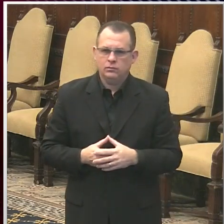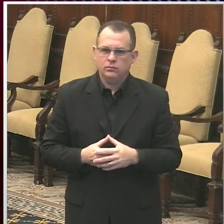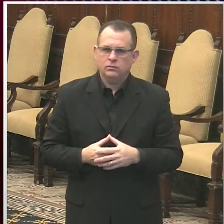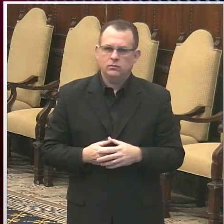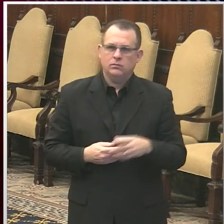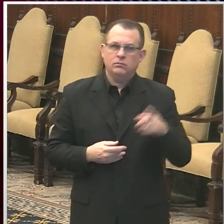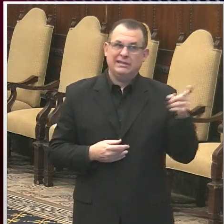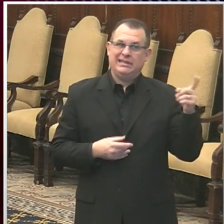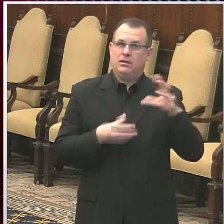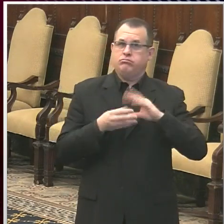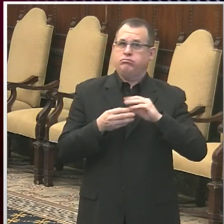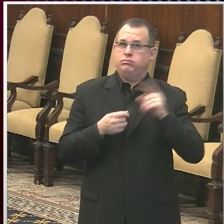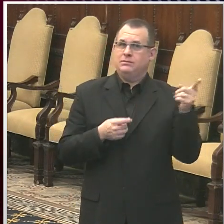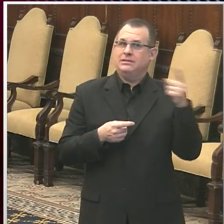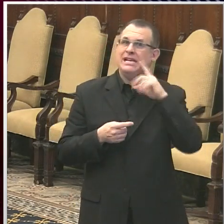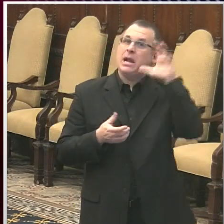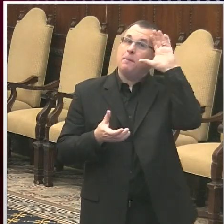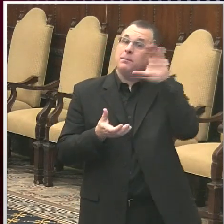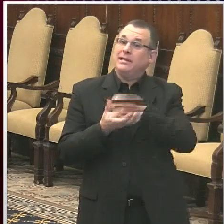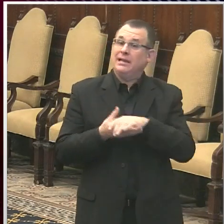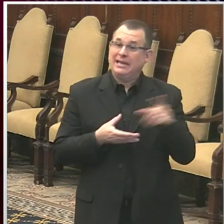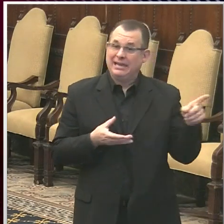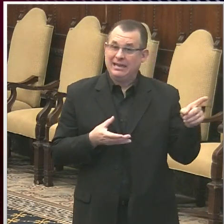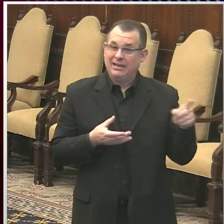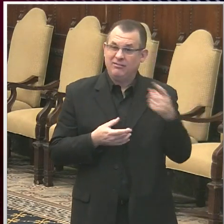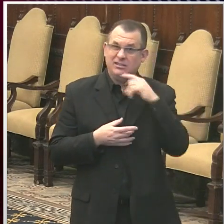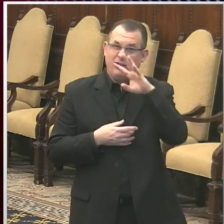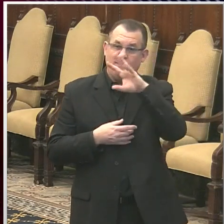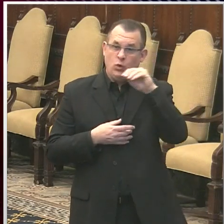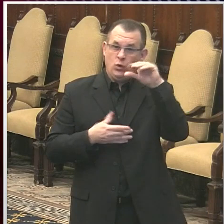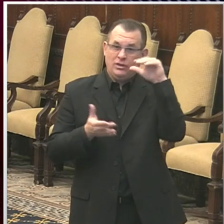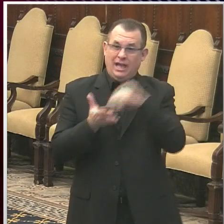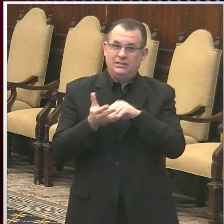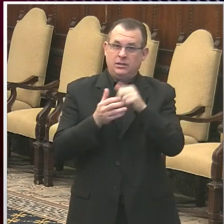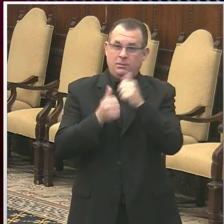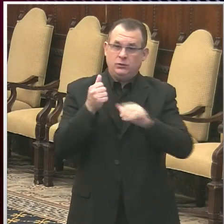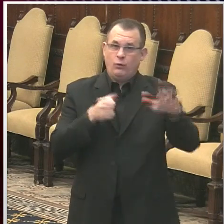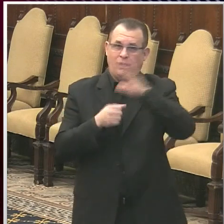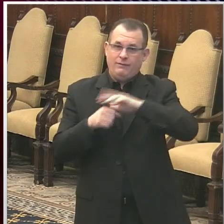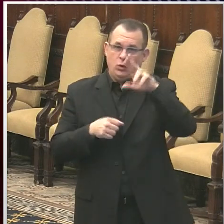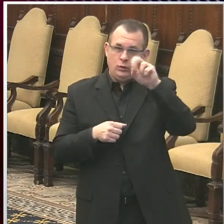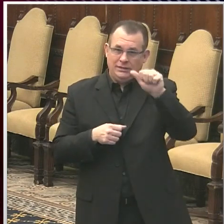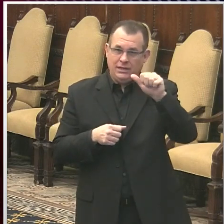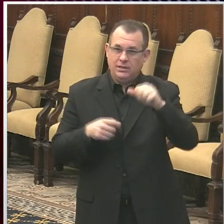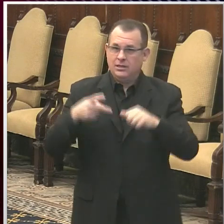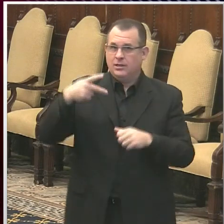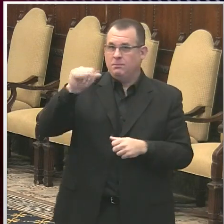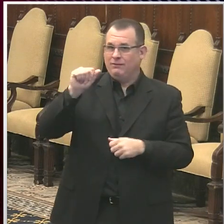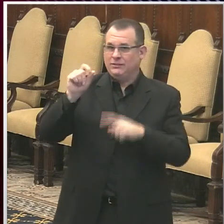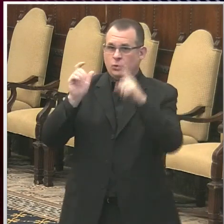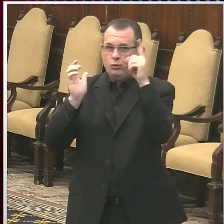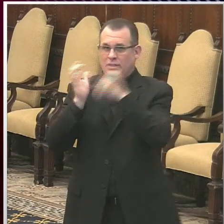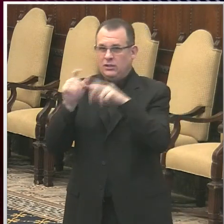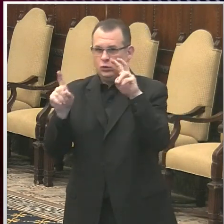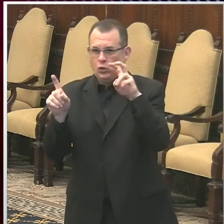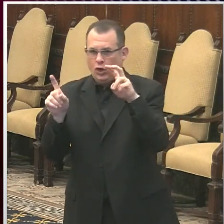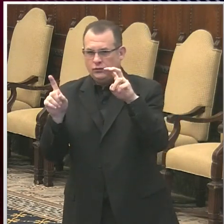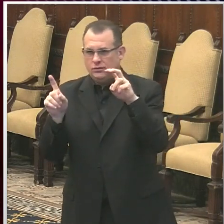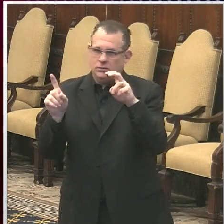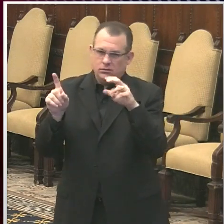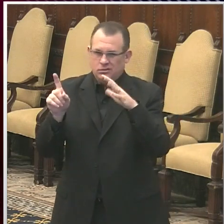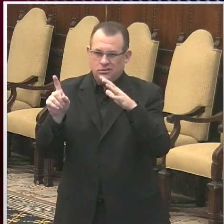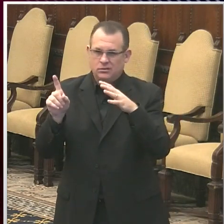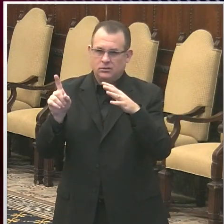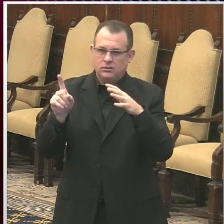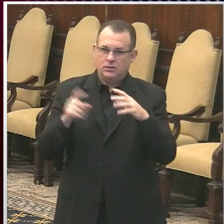that, I brought up how there's about 40,000 deaths nationally. In Pennsylvania, it's about 1,200 plus. In Philly,